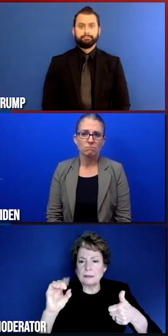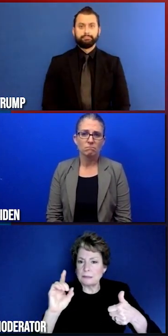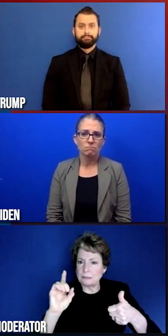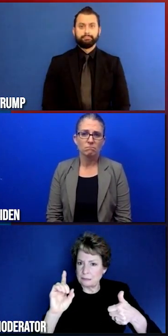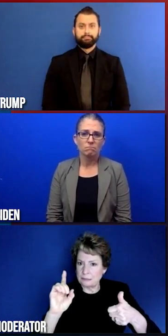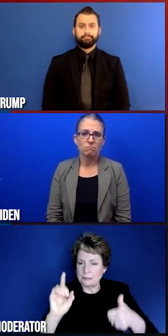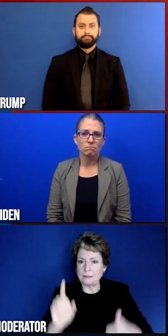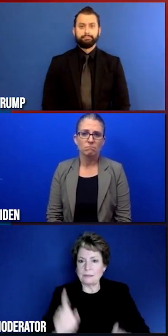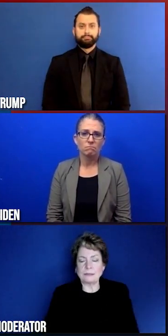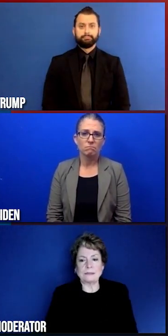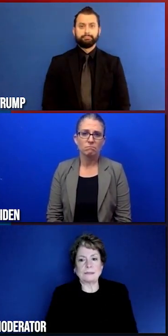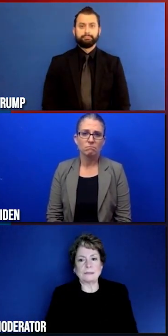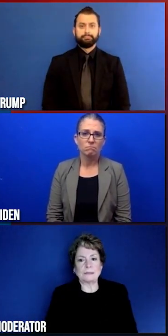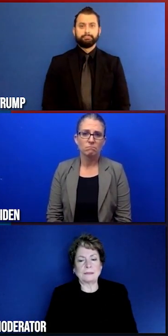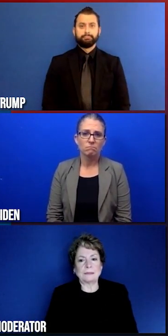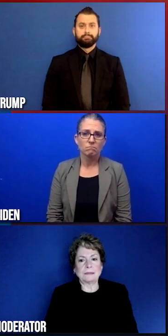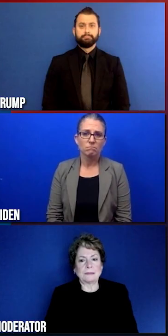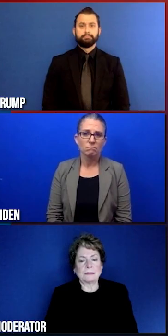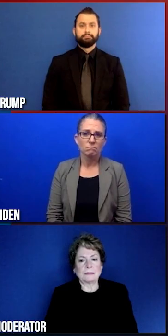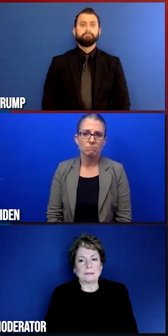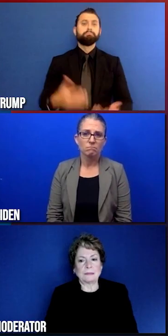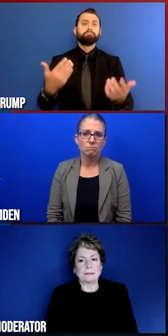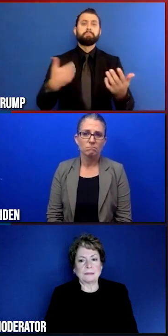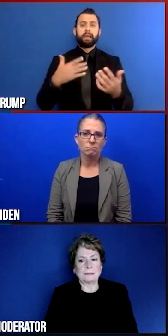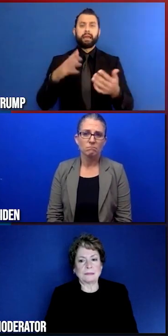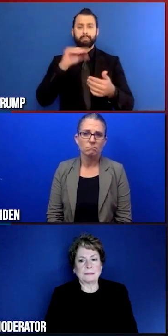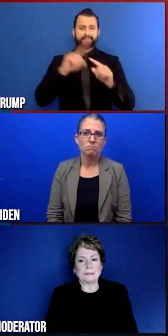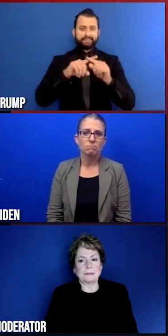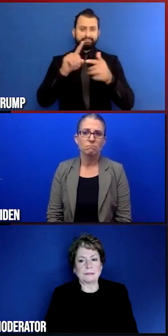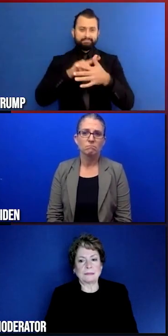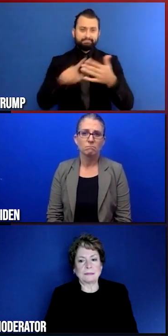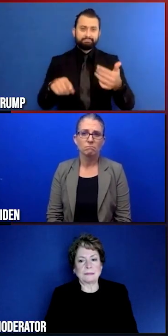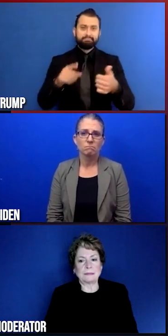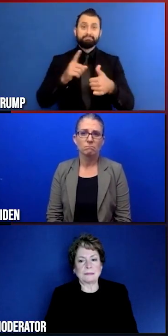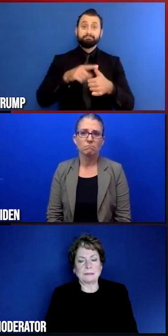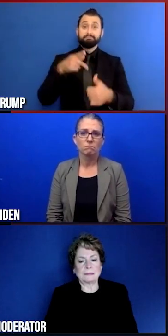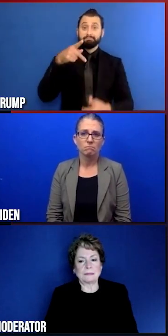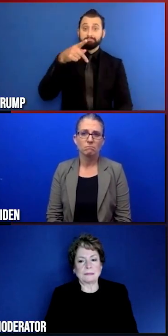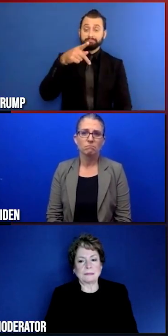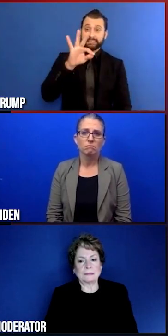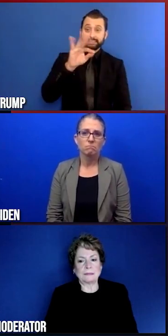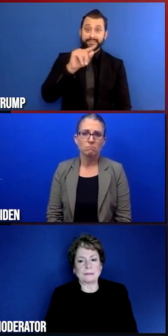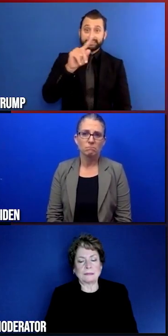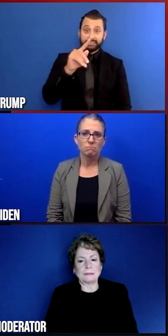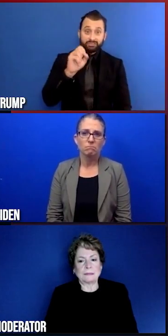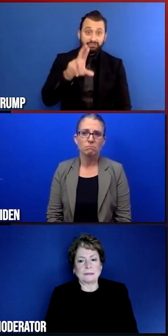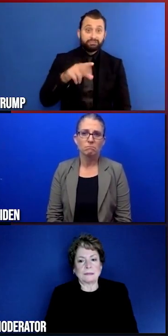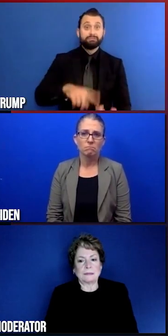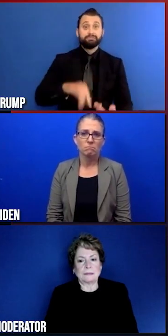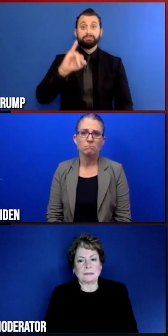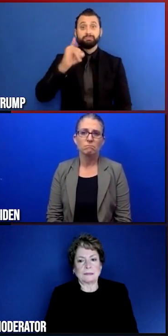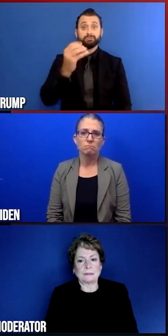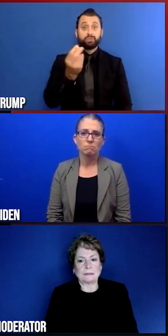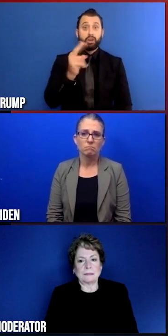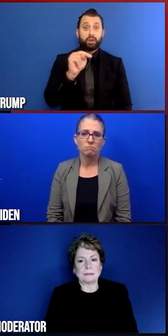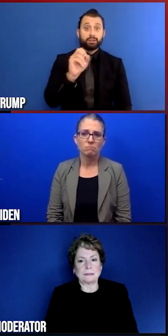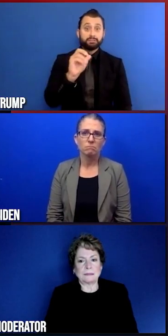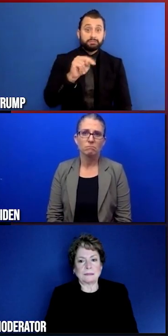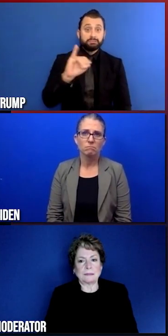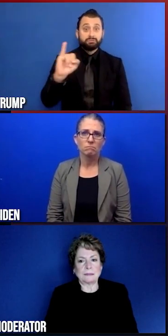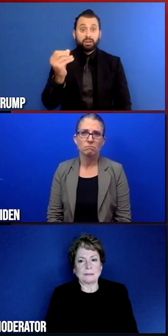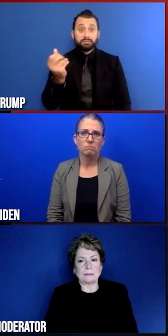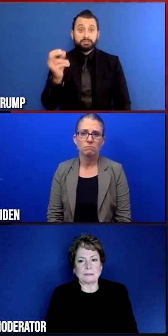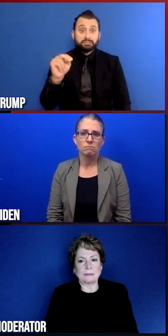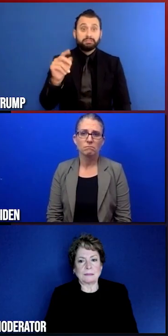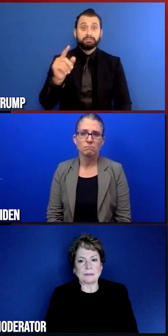on very closely with other countries, in particular Europe. Let me follow up with you, and because this is new information, you have said a vaccine is coming soon, within